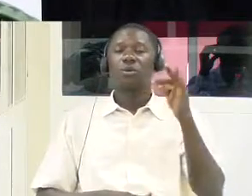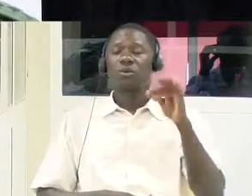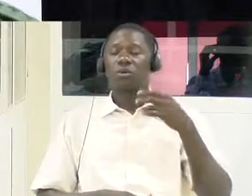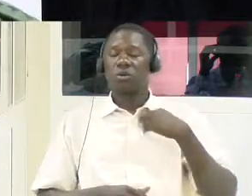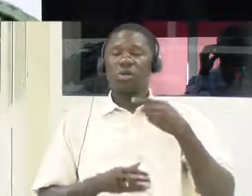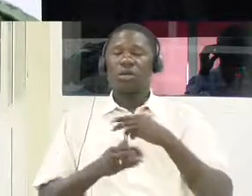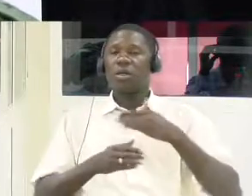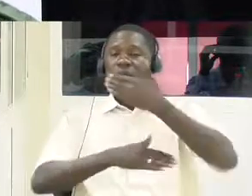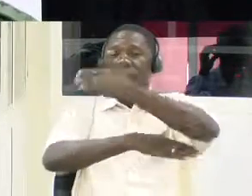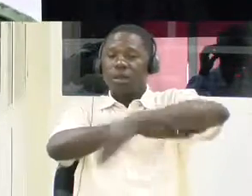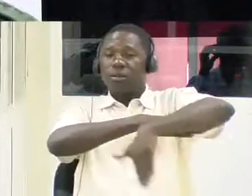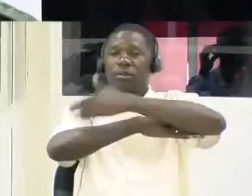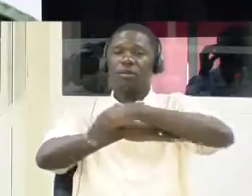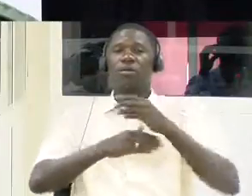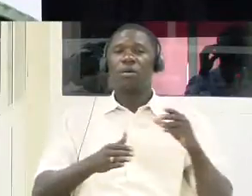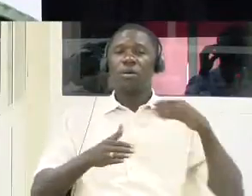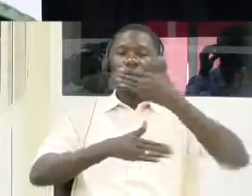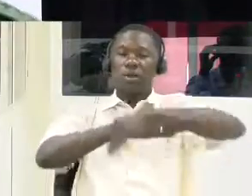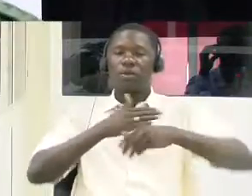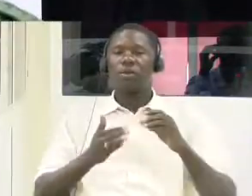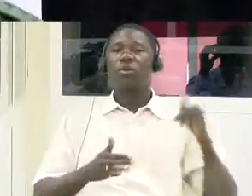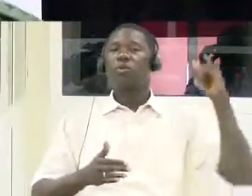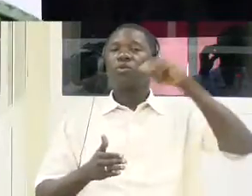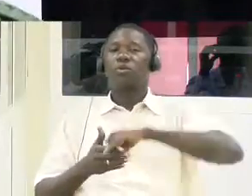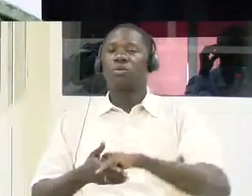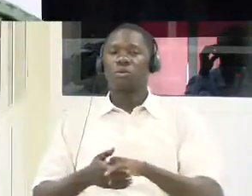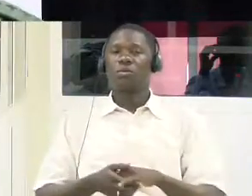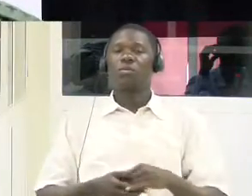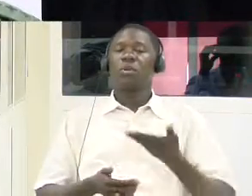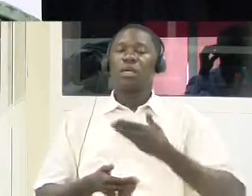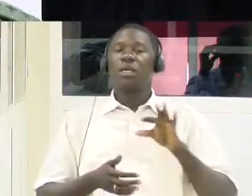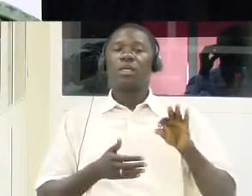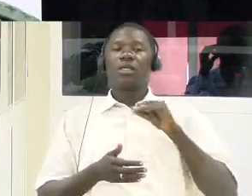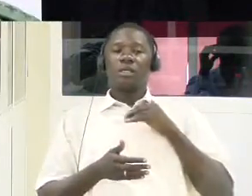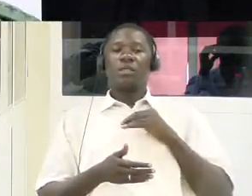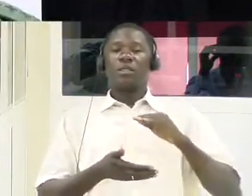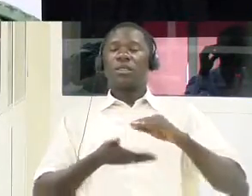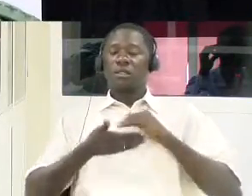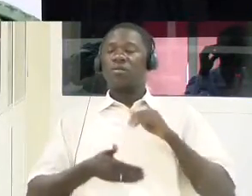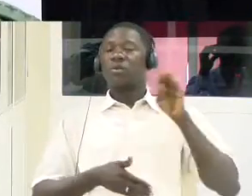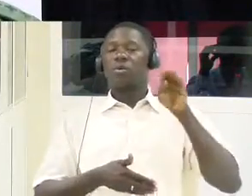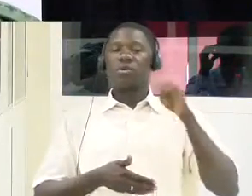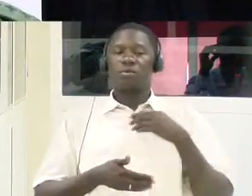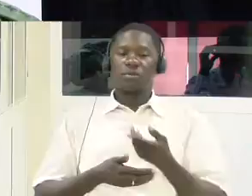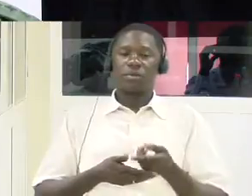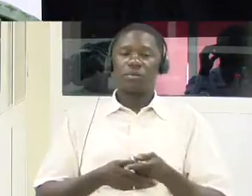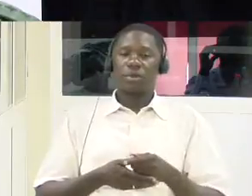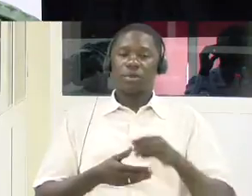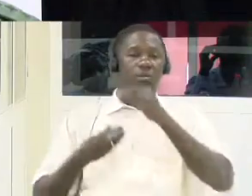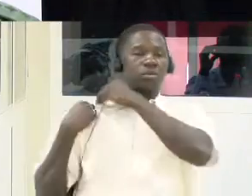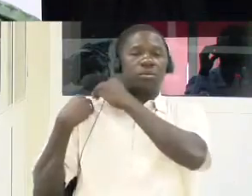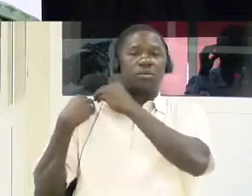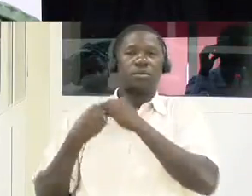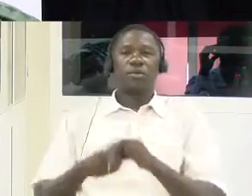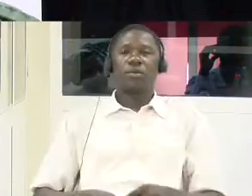Yundum. I received a call from our adjutant. The adjutant is